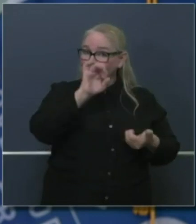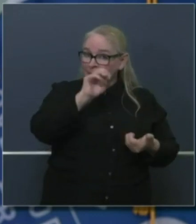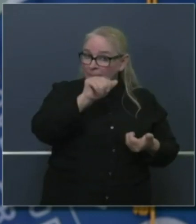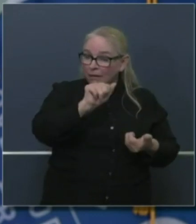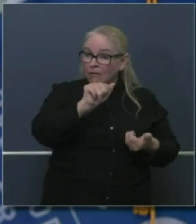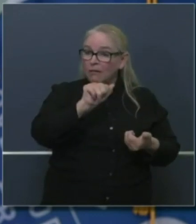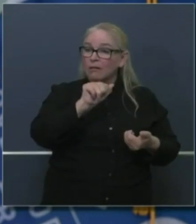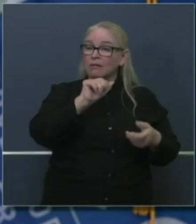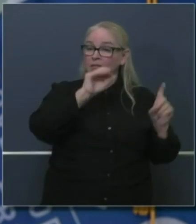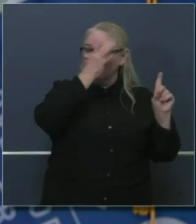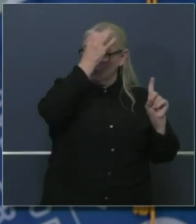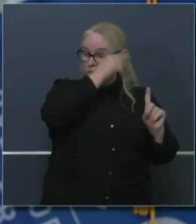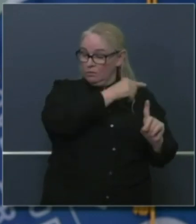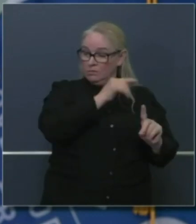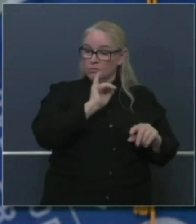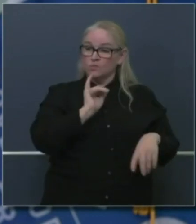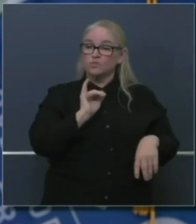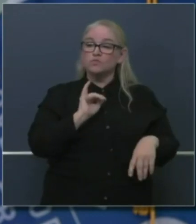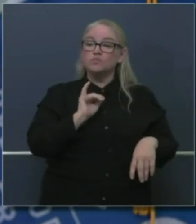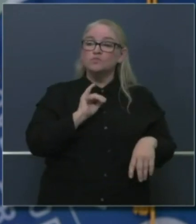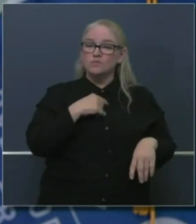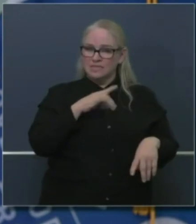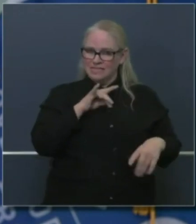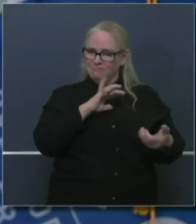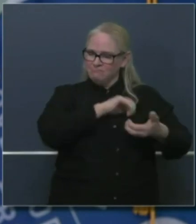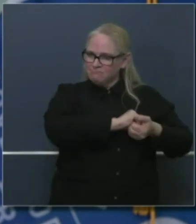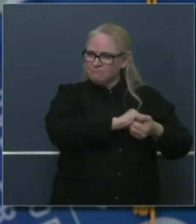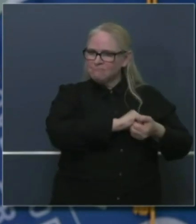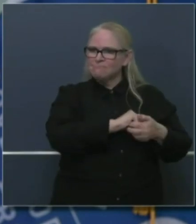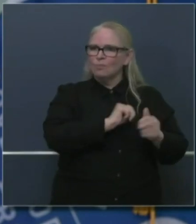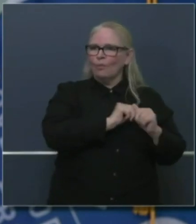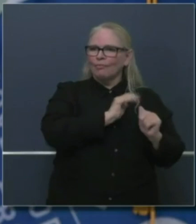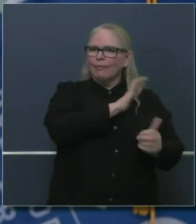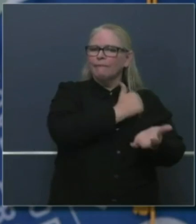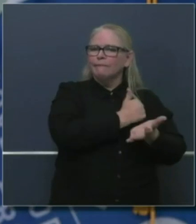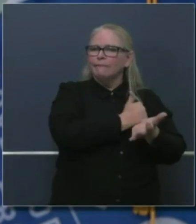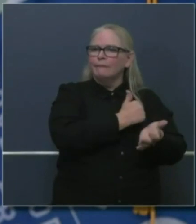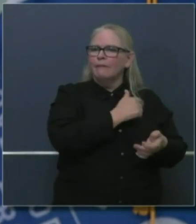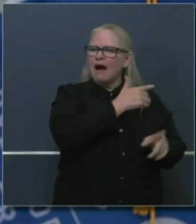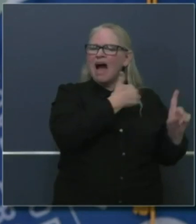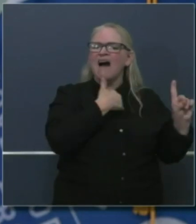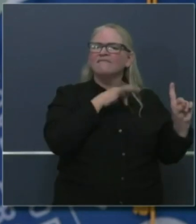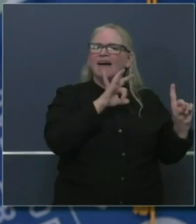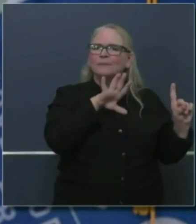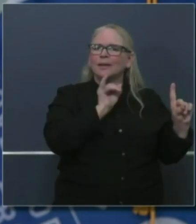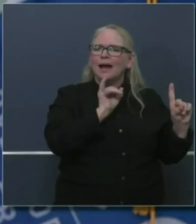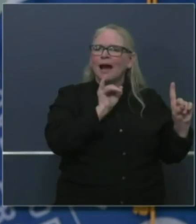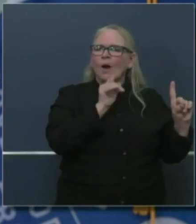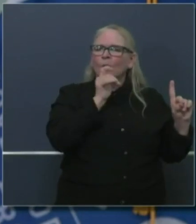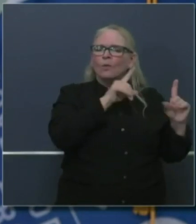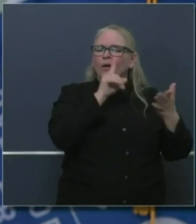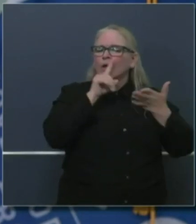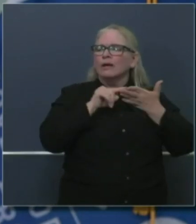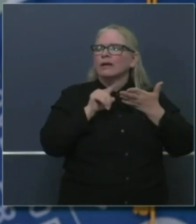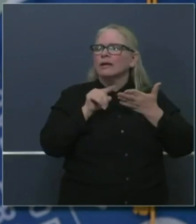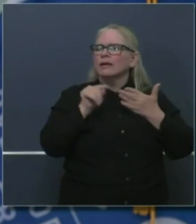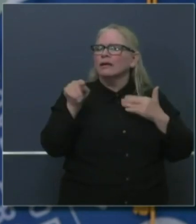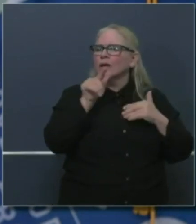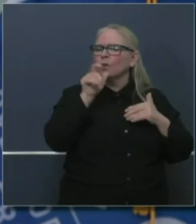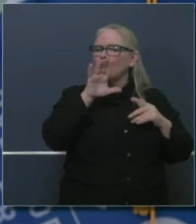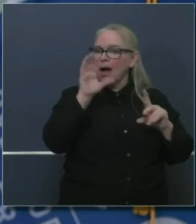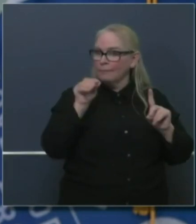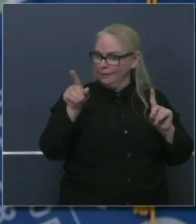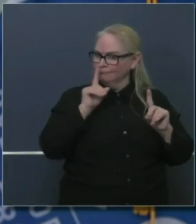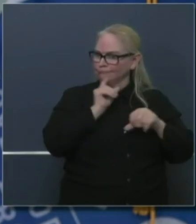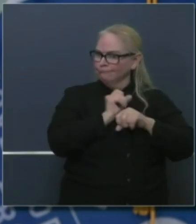established and tied into the task force led by the Federal Bureau of Investigation, the FBI, and the Department of Justice to ensure